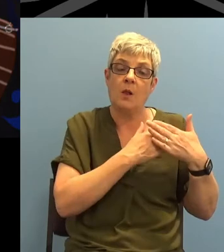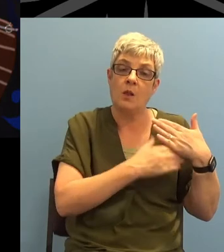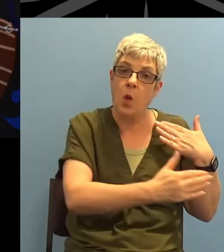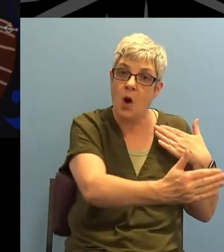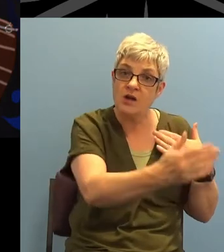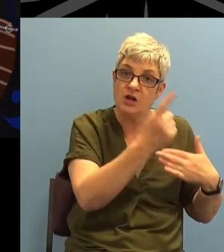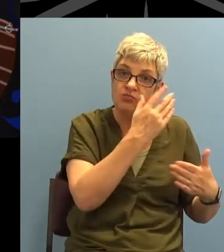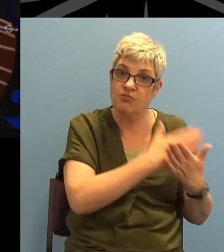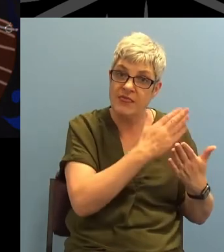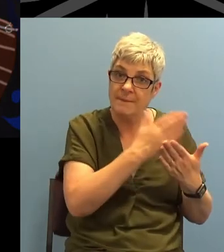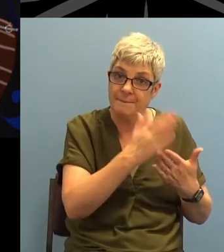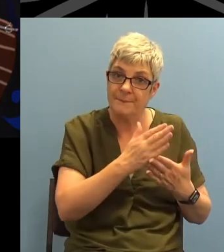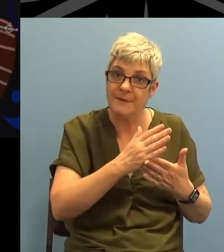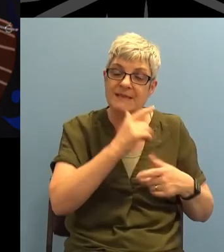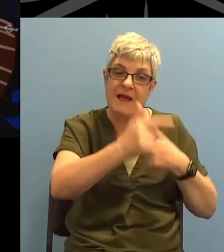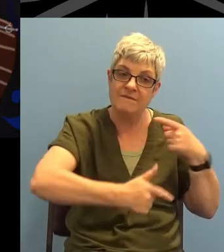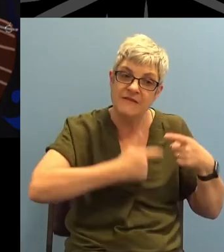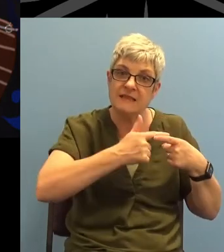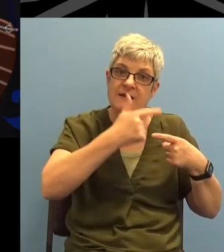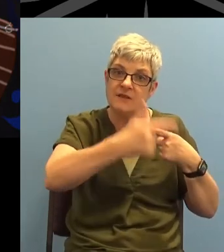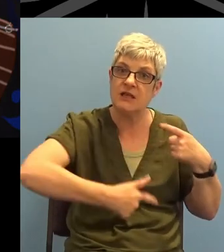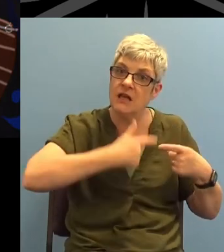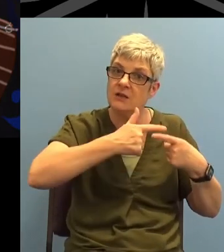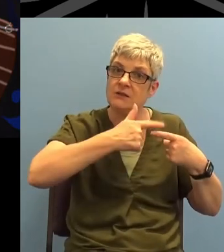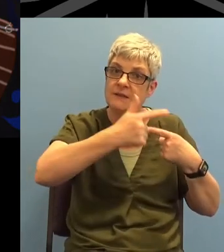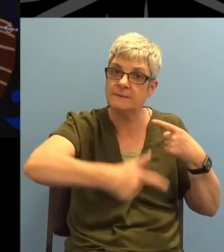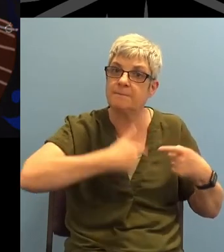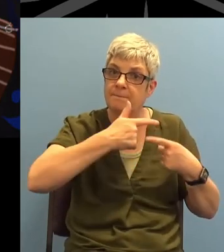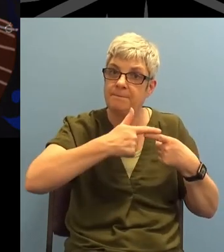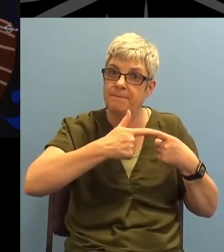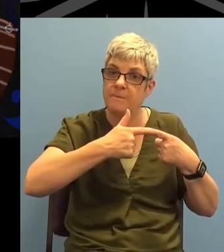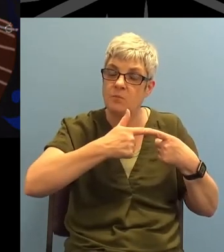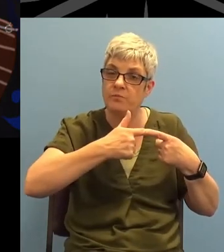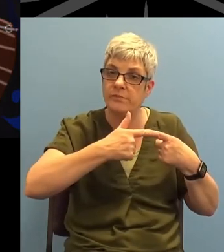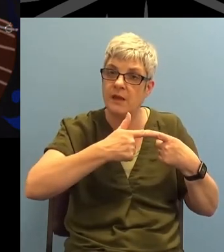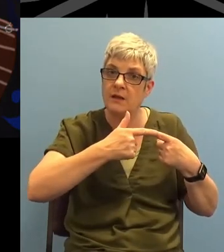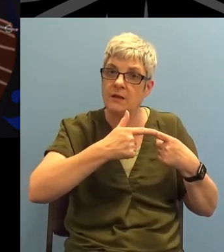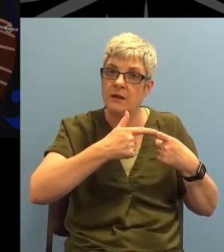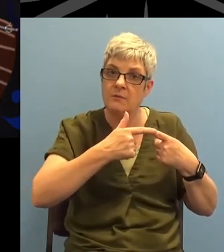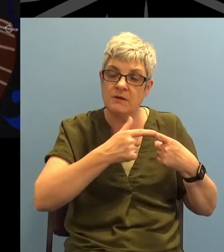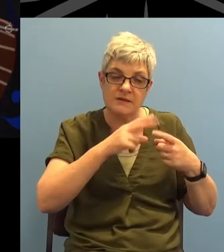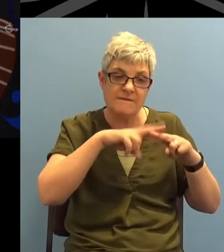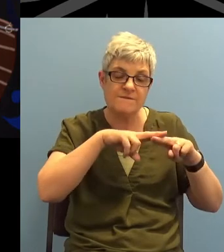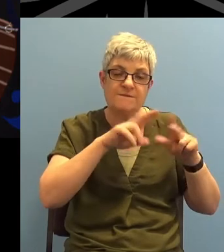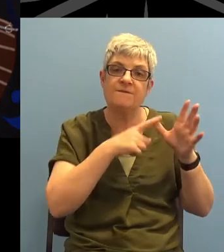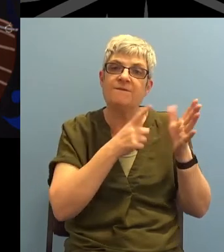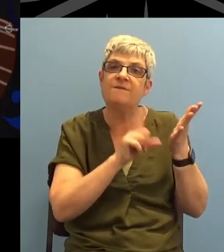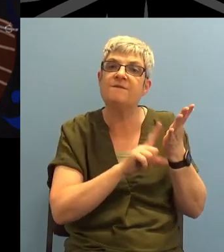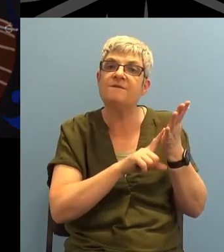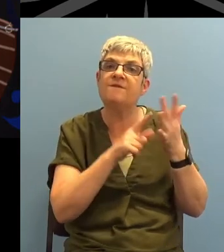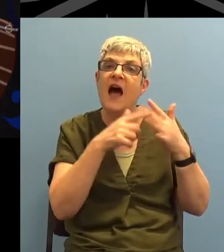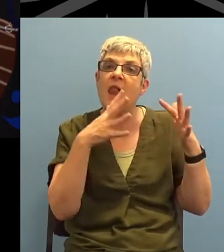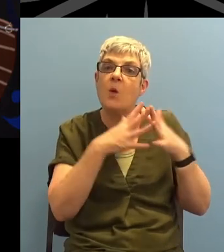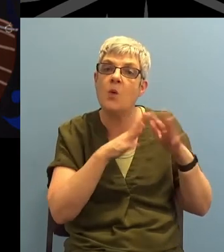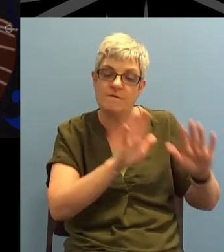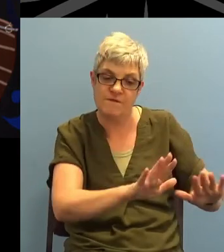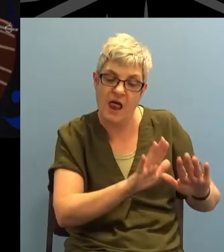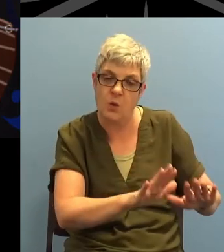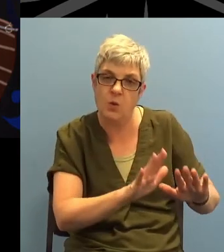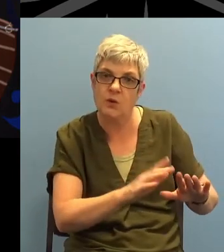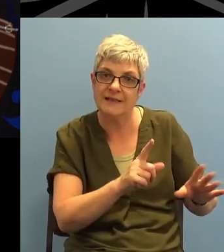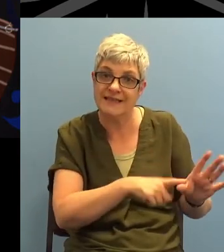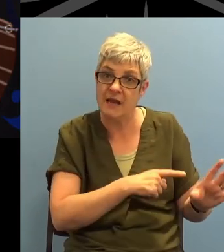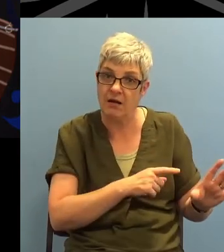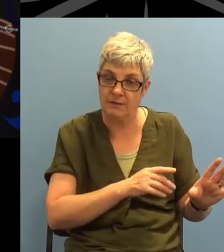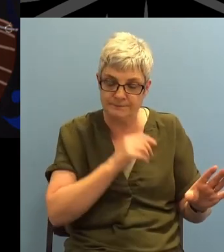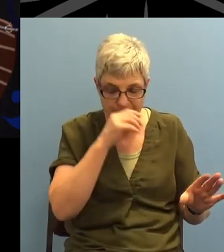rhythm of 7 years. Every seventh year was to be a fallow year. And it's